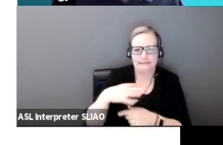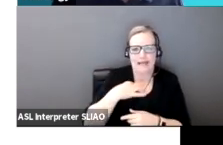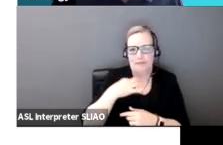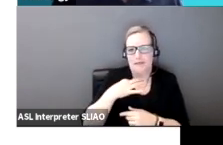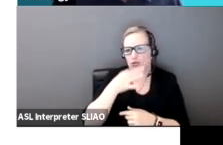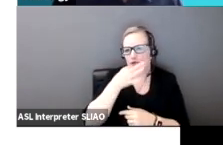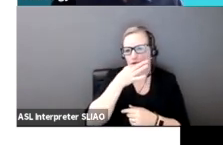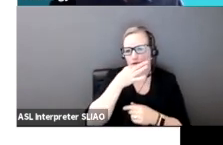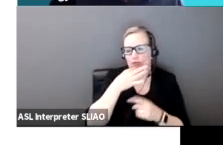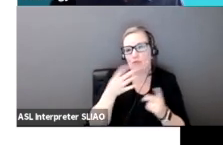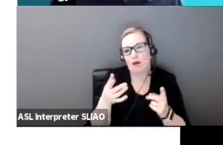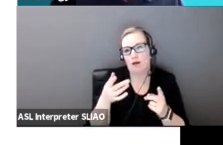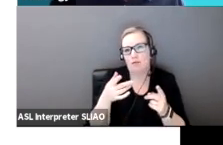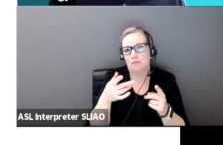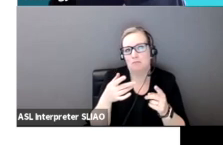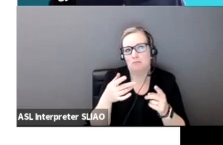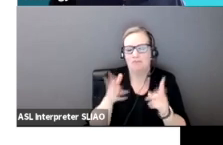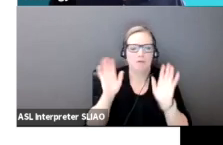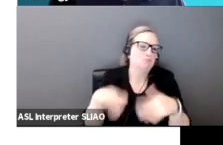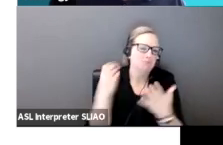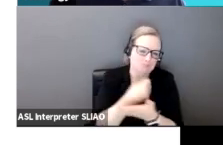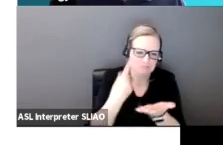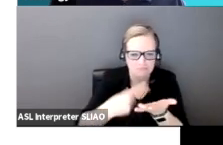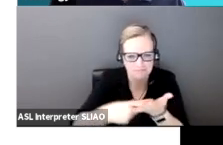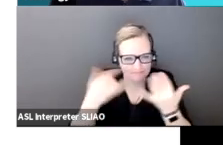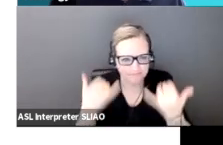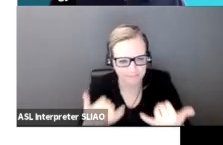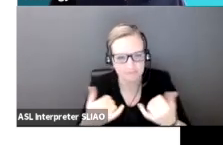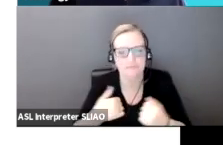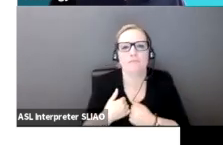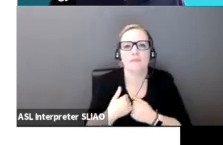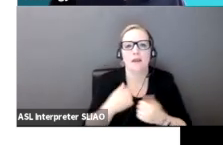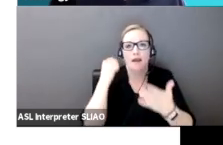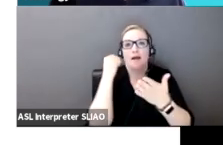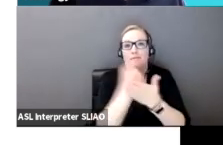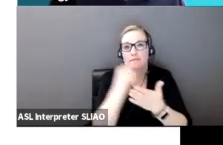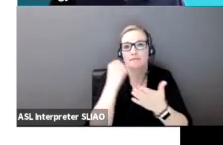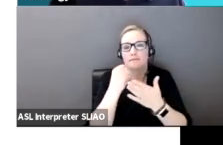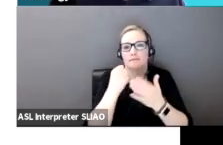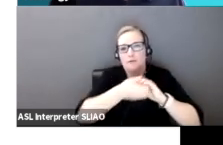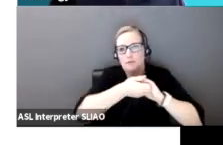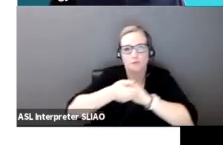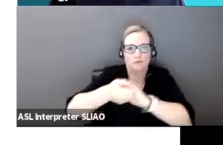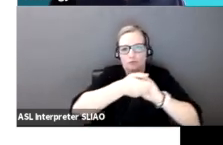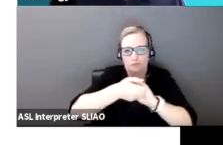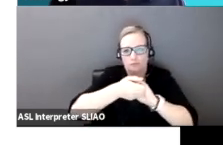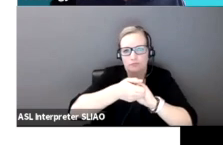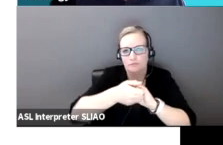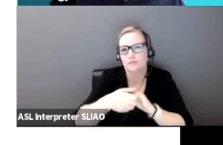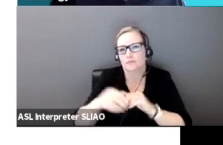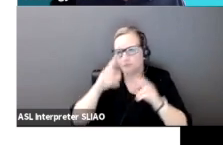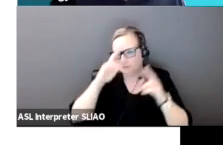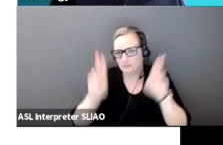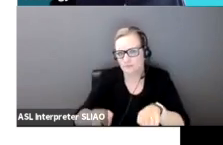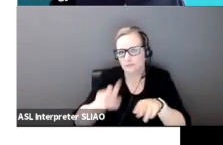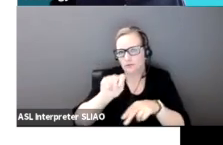I'll take that detour right now. There's a patent cooperation treaty, and that is an